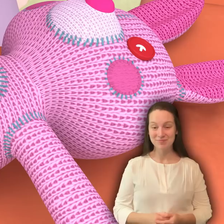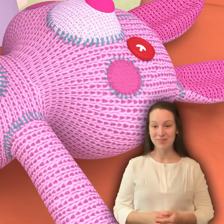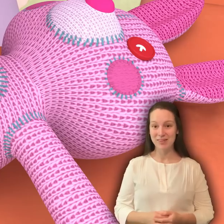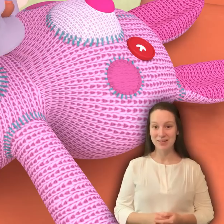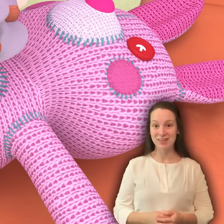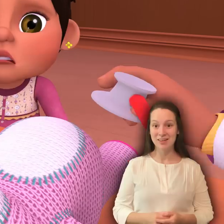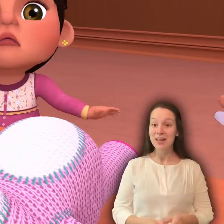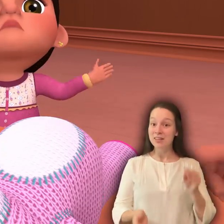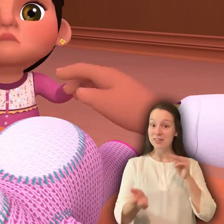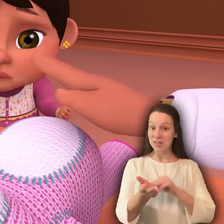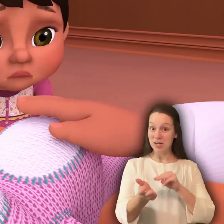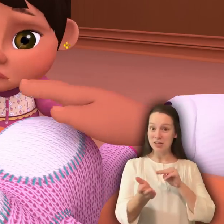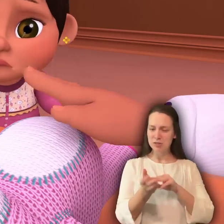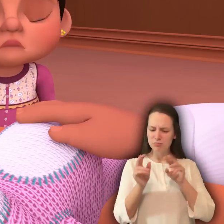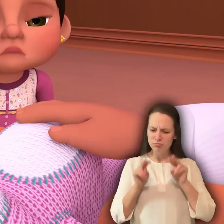foreign